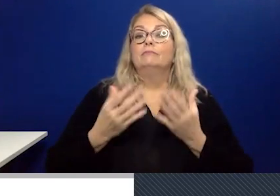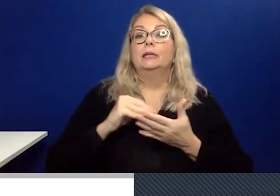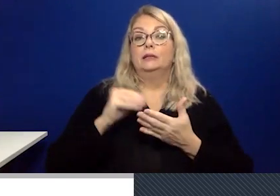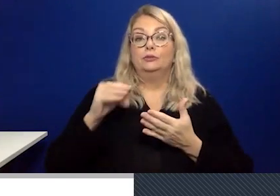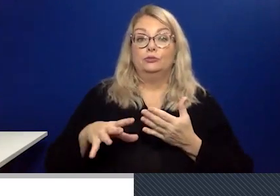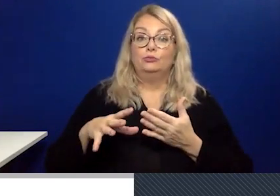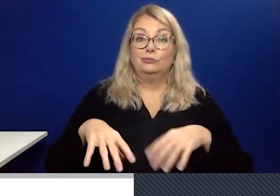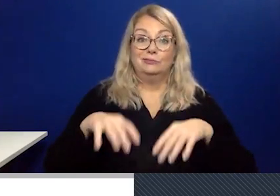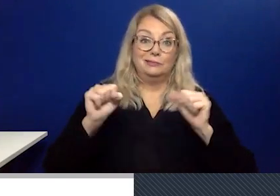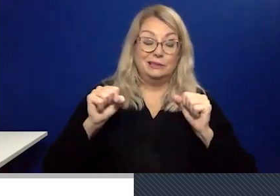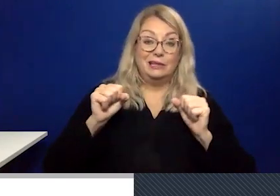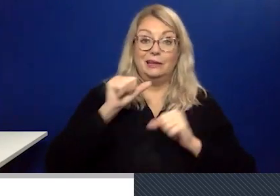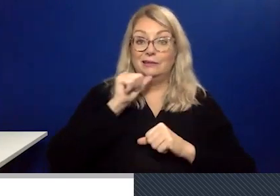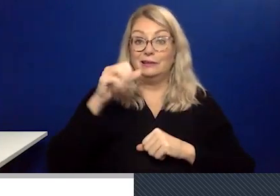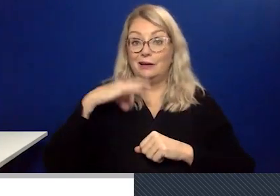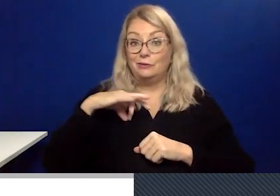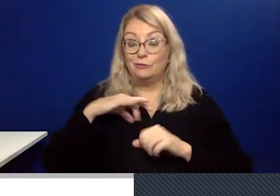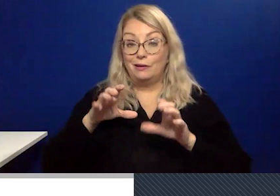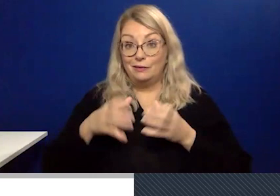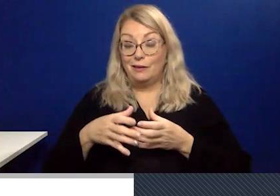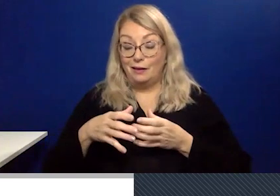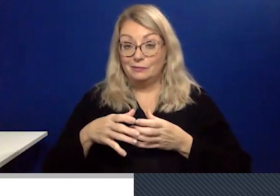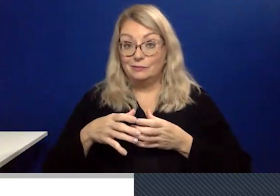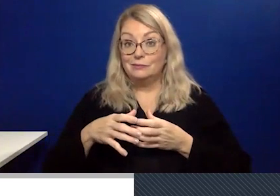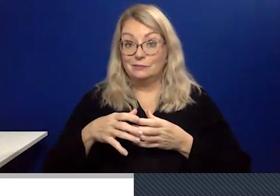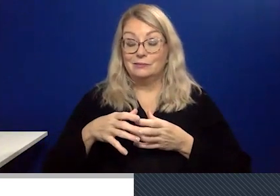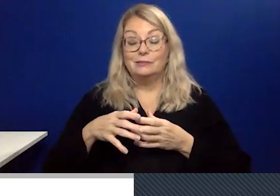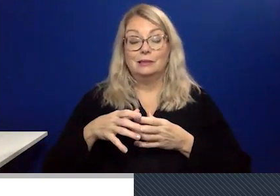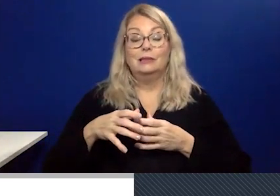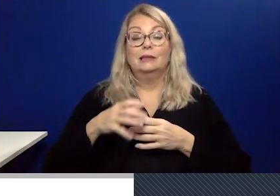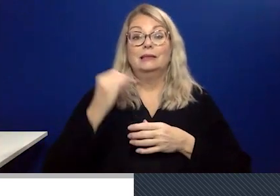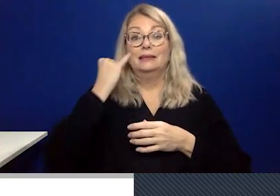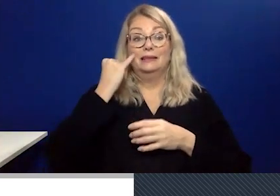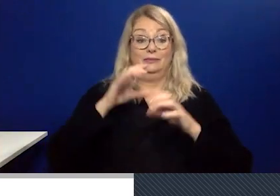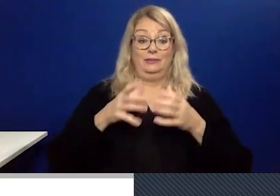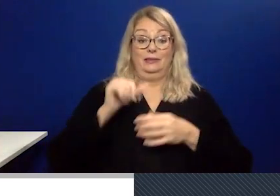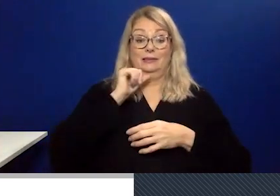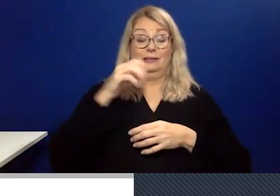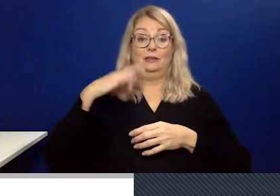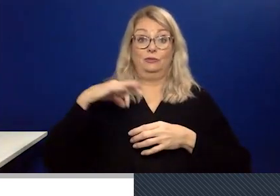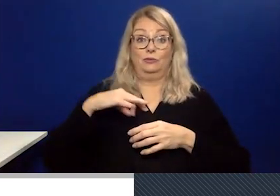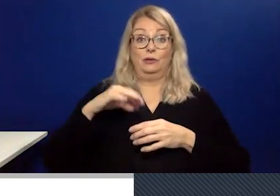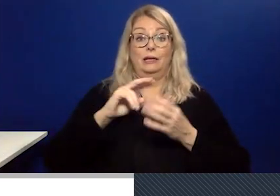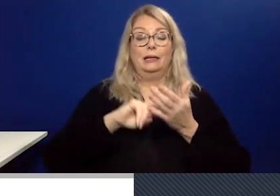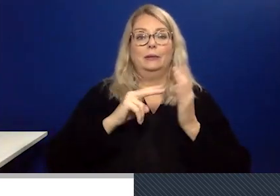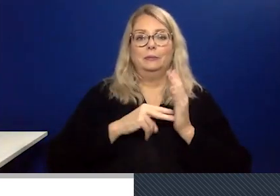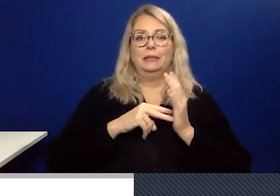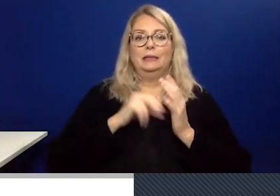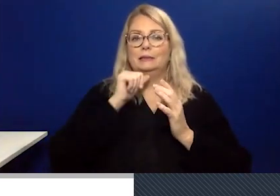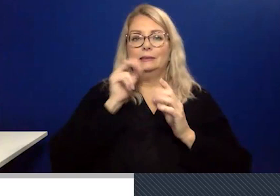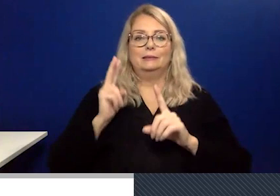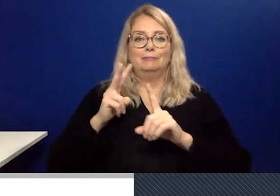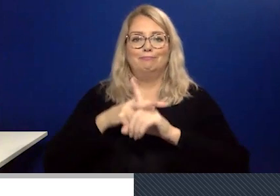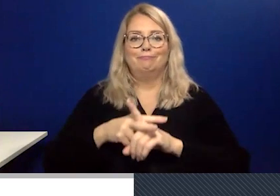that are taking these non-credit classes, when a class is non-credit, that also means that it's not degree applicable.